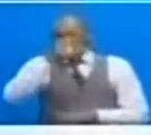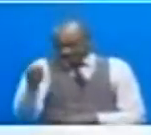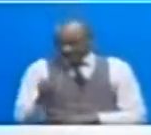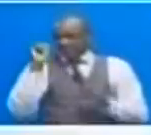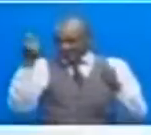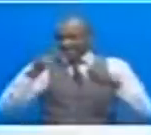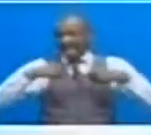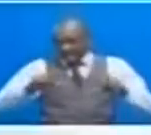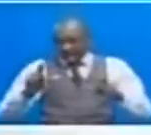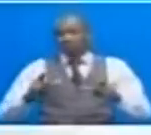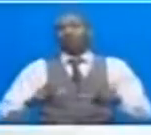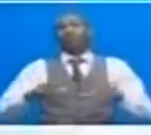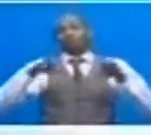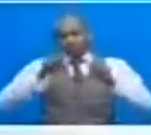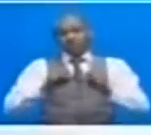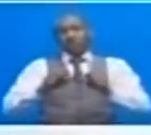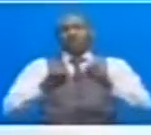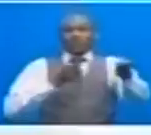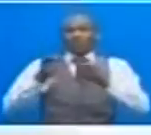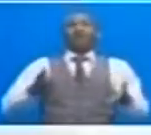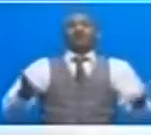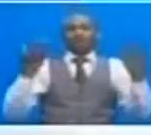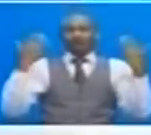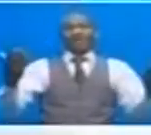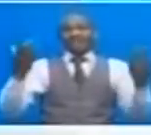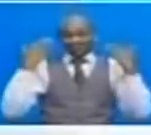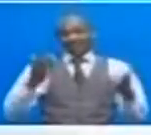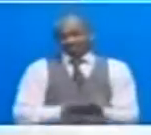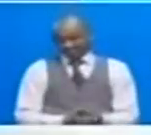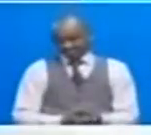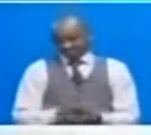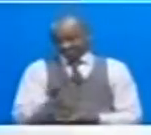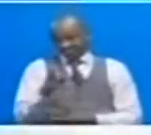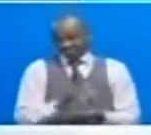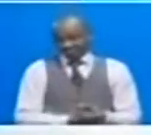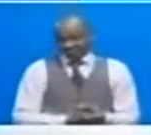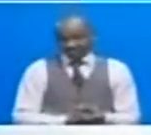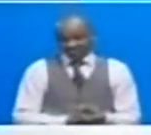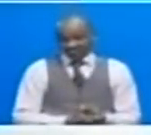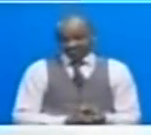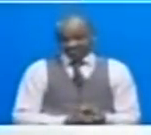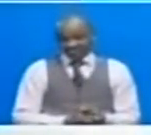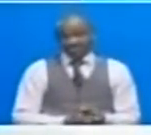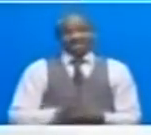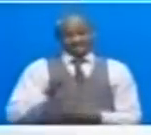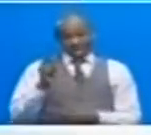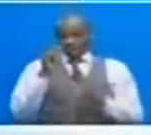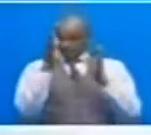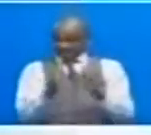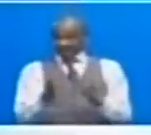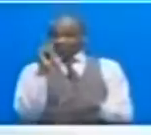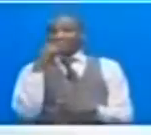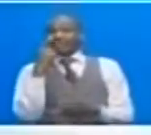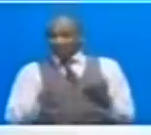presidents be allowed to rule for life? Should African presidents be allowed to rule for life? Kenyan underscore Jockey